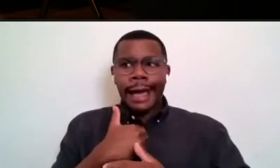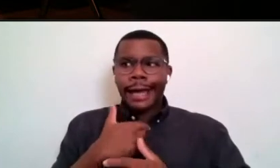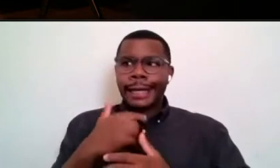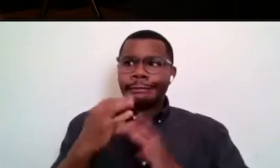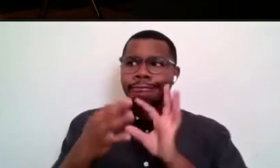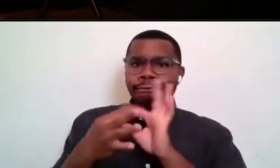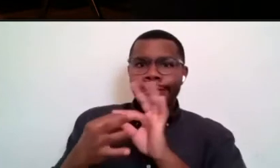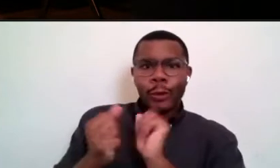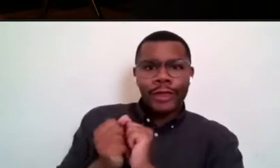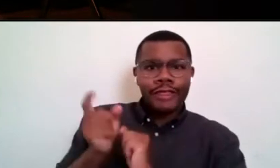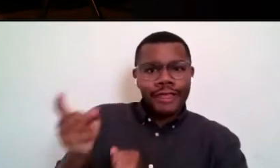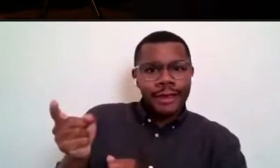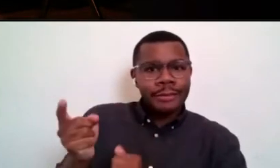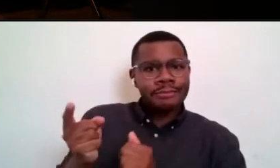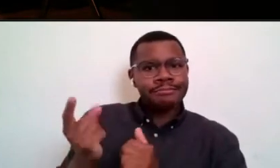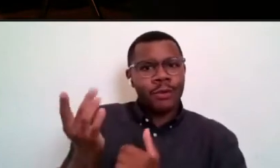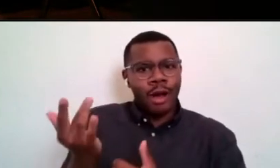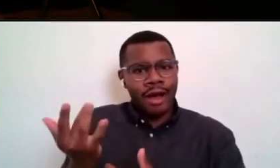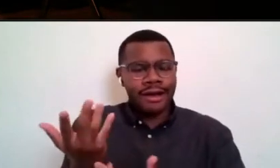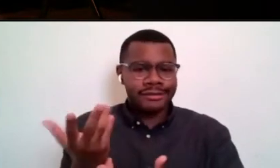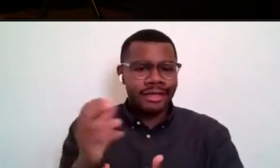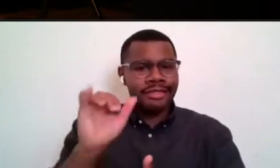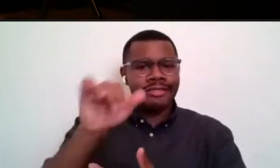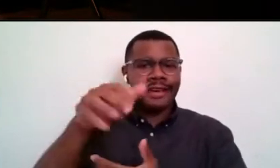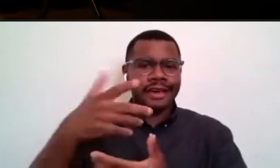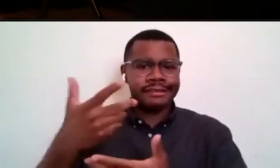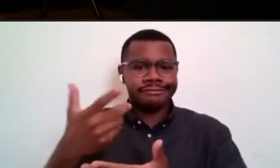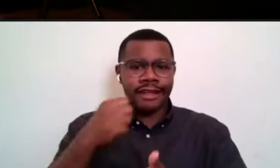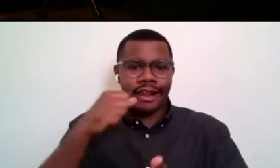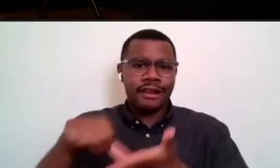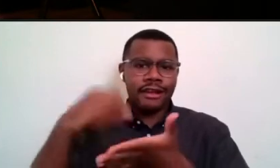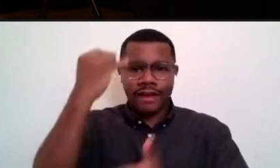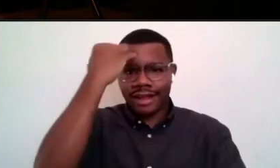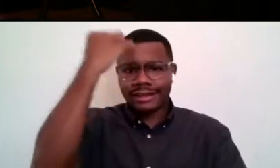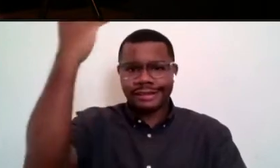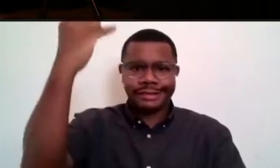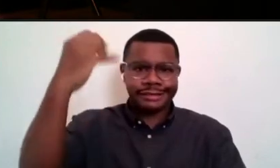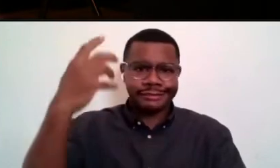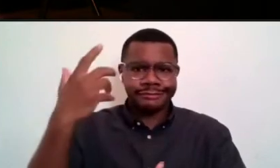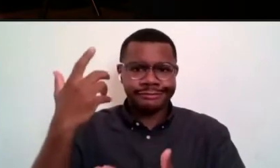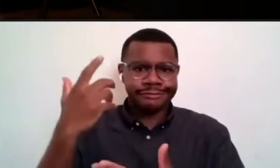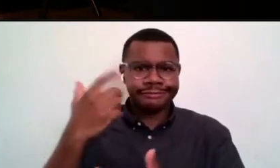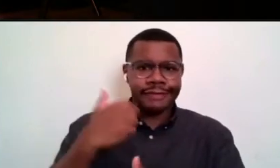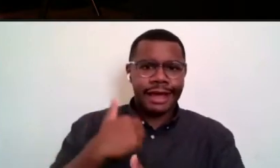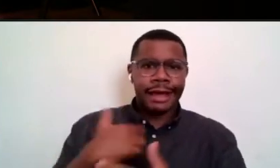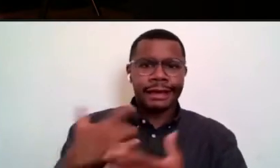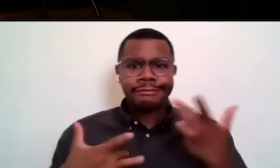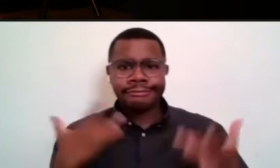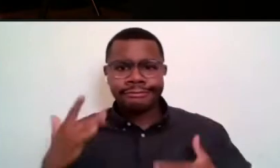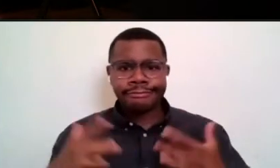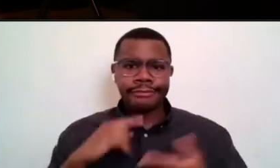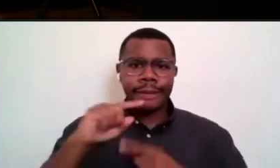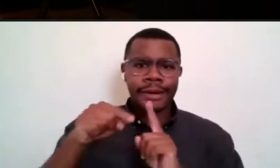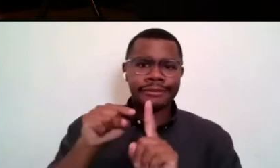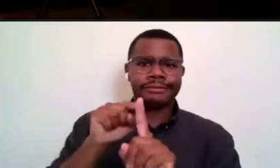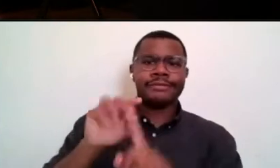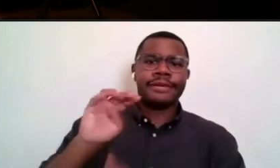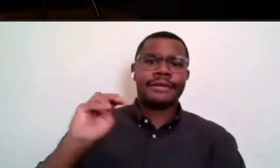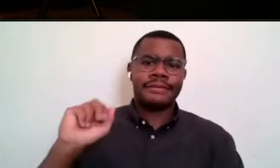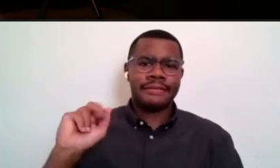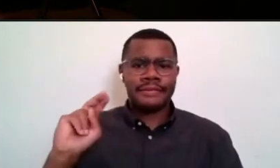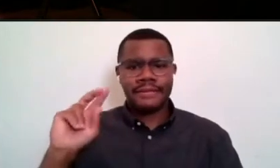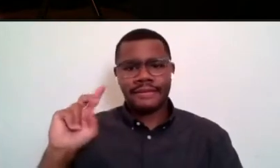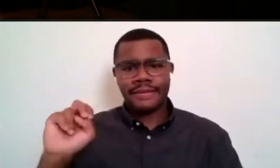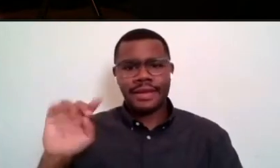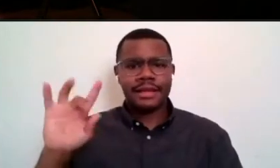like in Africa, that was my rites of passage, that I was excited about Mandela, that I was listening to them about